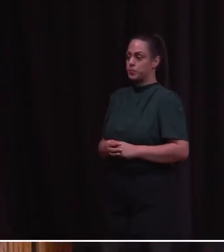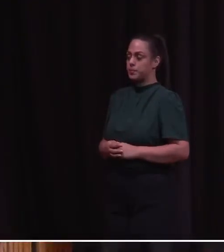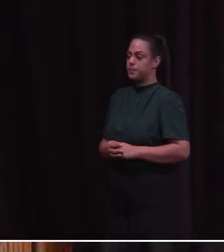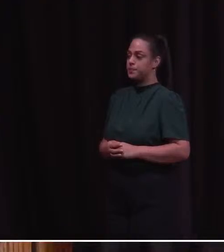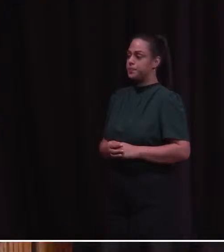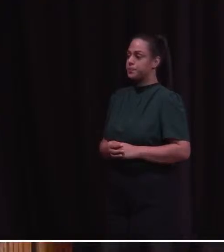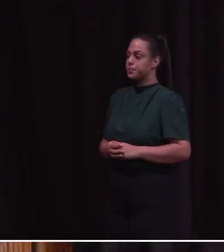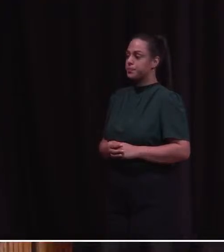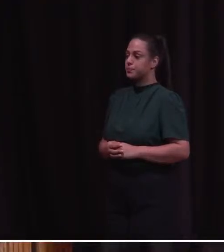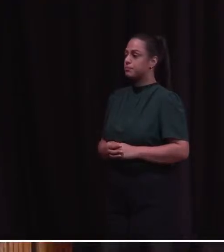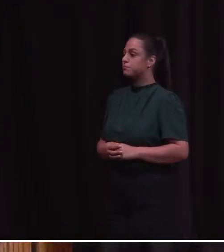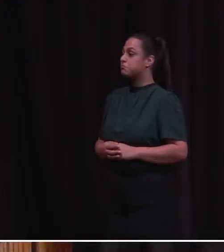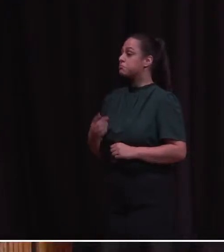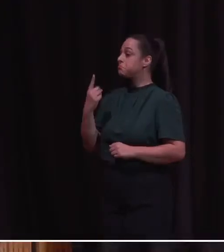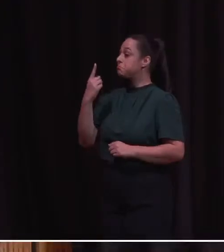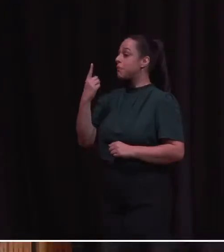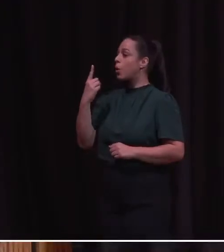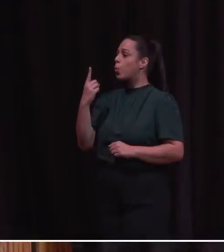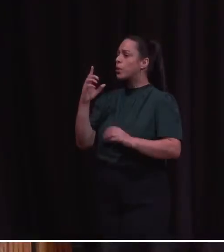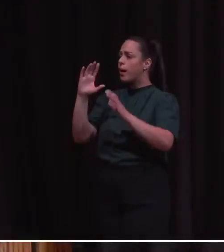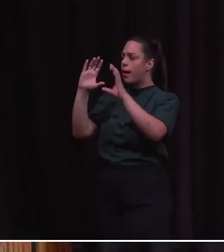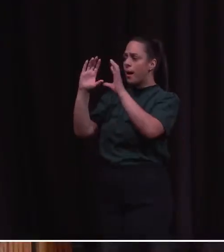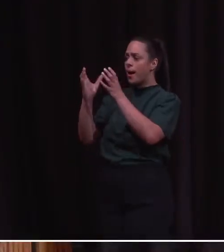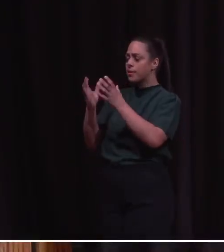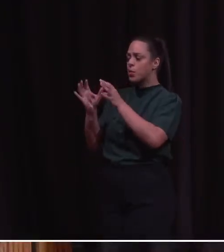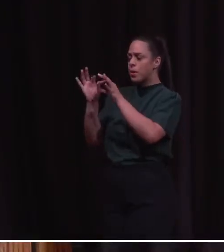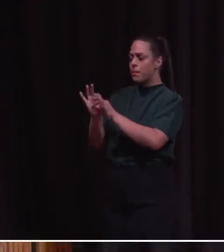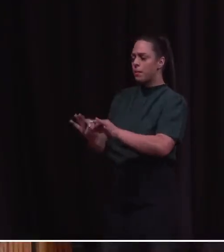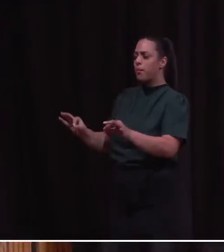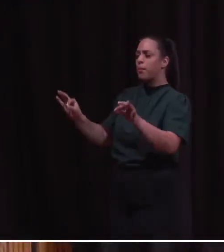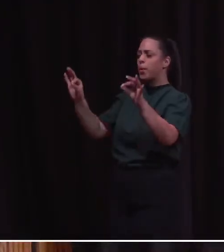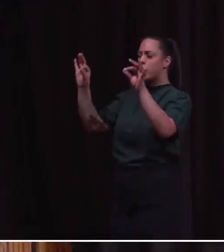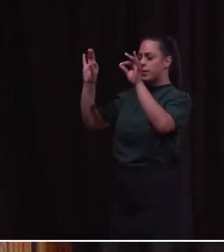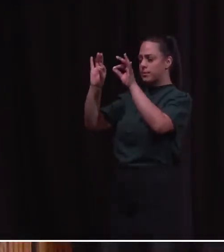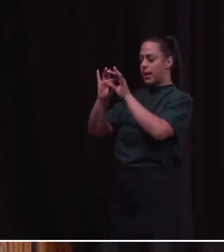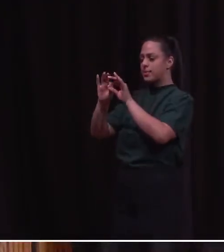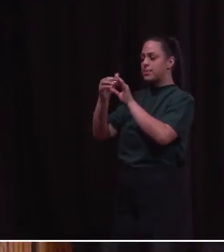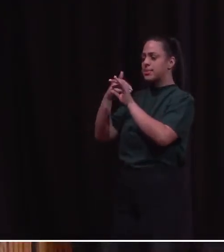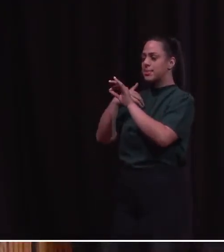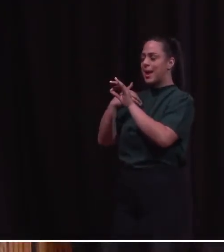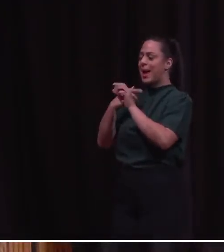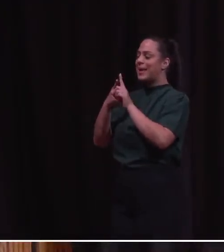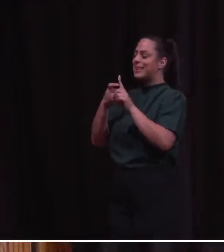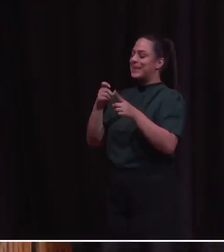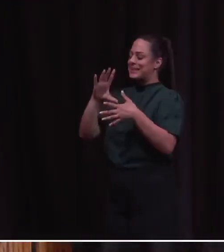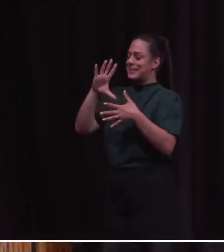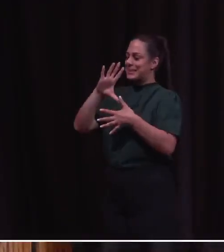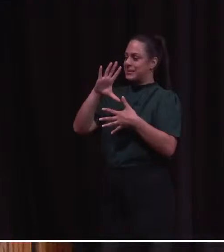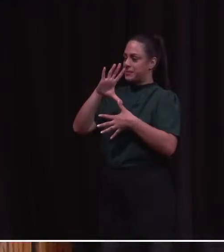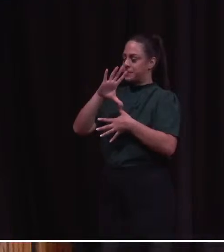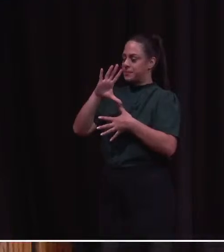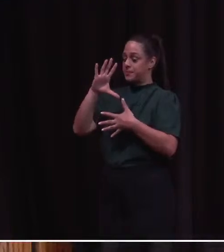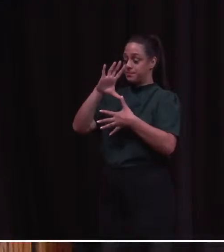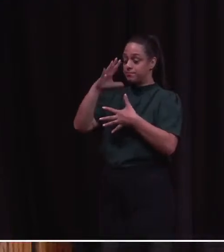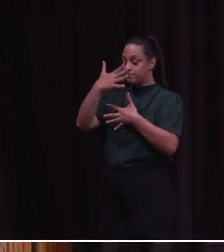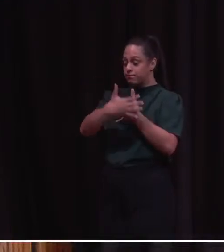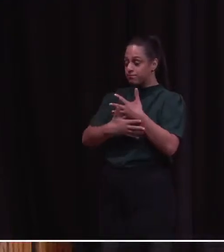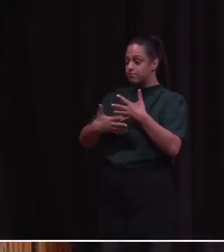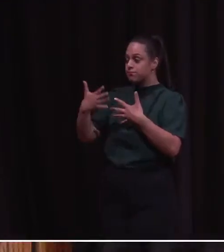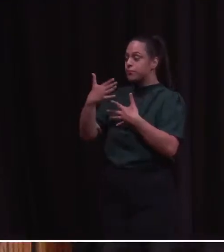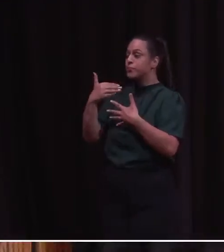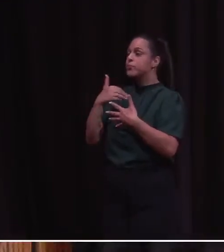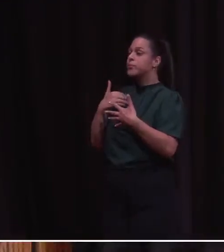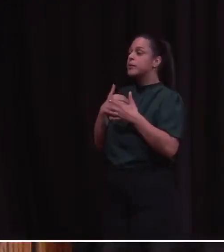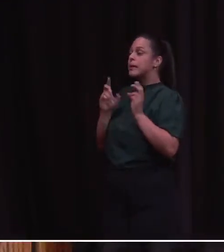Western social categories is that such categories exemplified by gender are based on the body. People are reduced